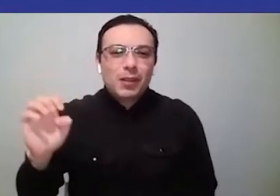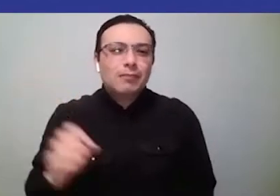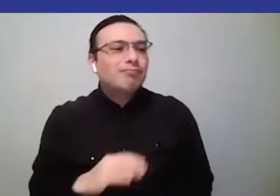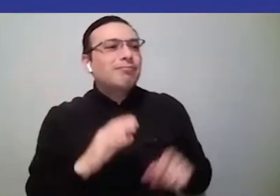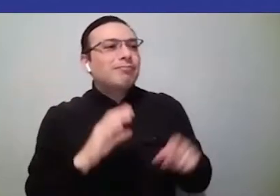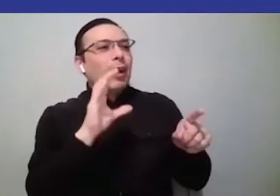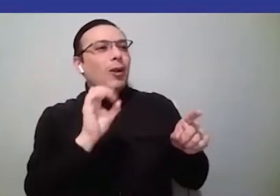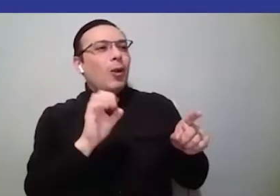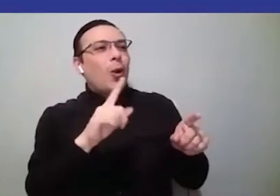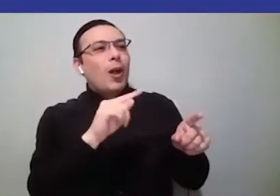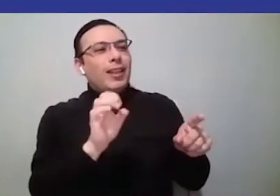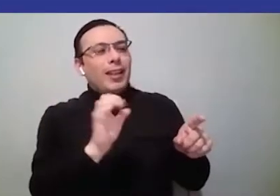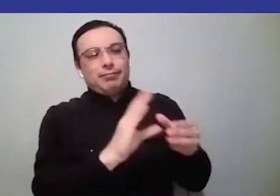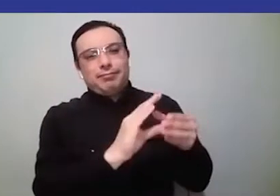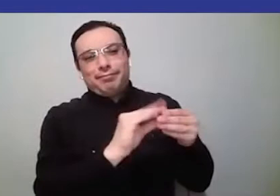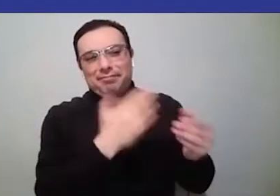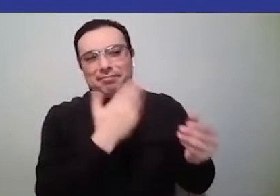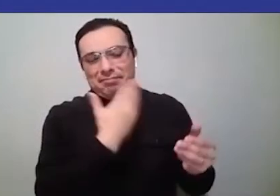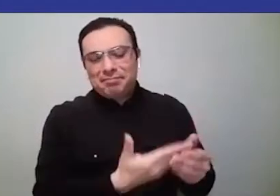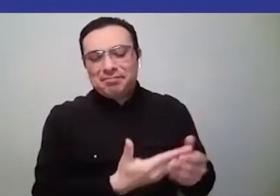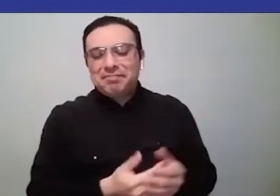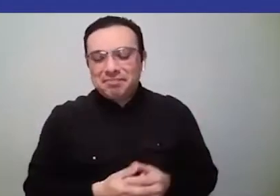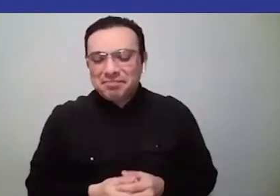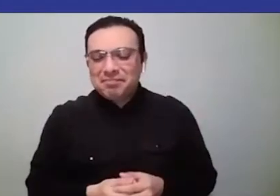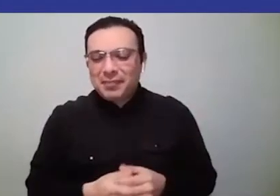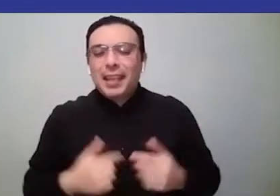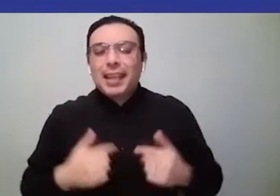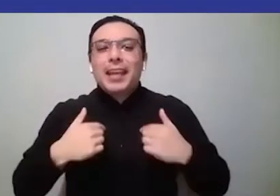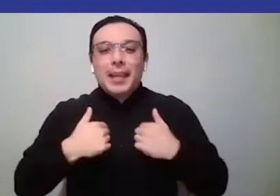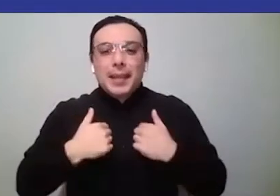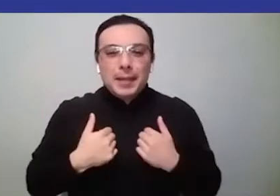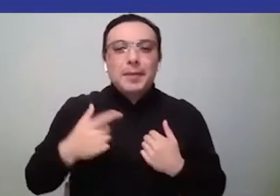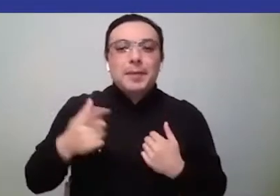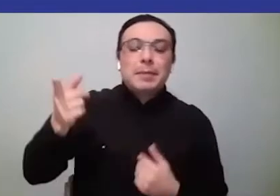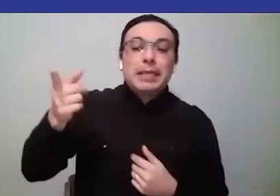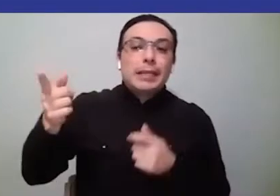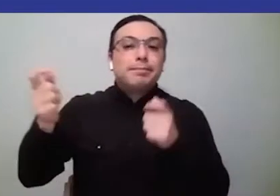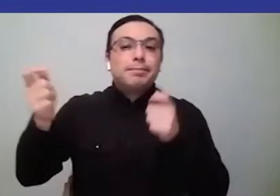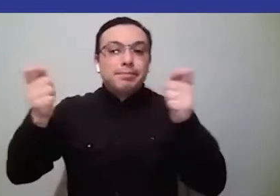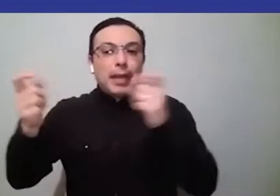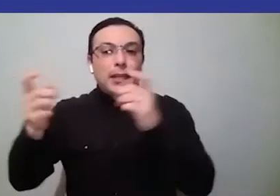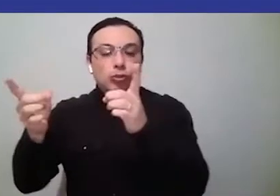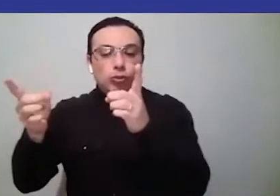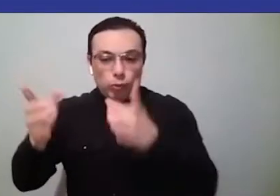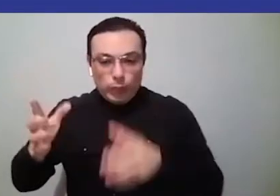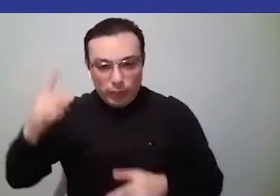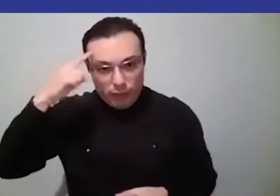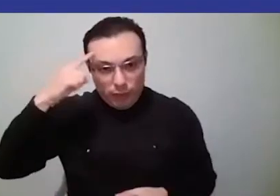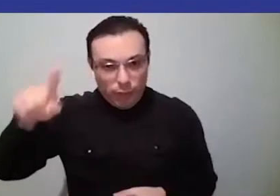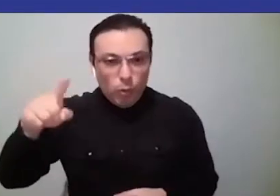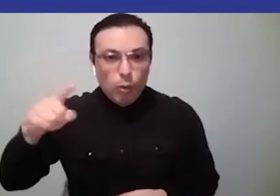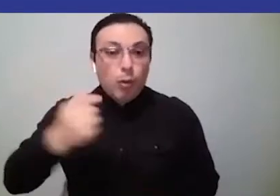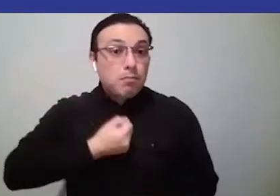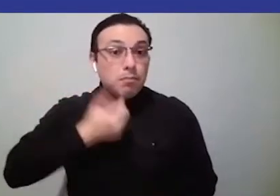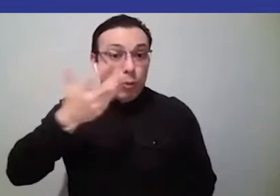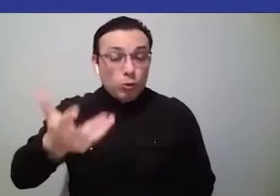I work as a managing director at the Poetry Project, and I've been there now for a little over 10 years.